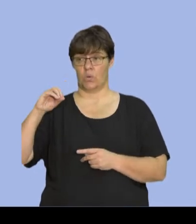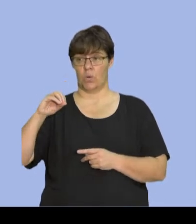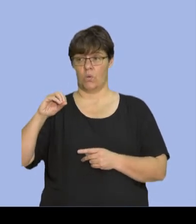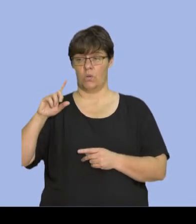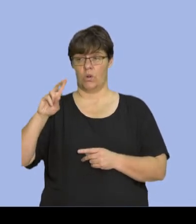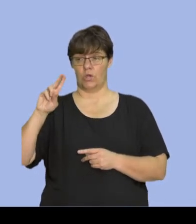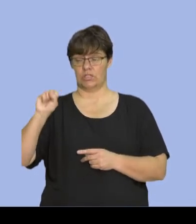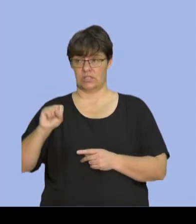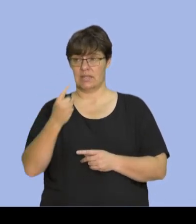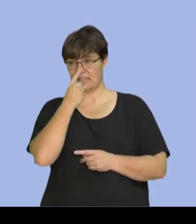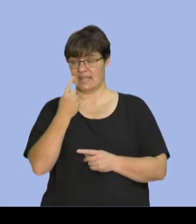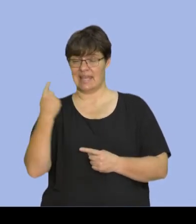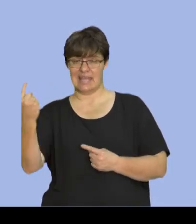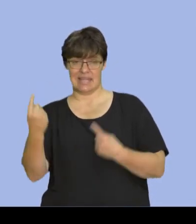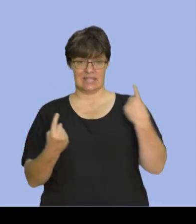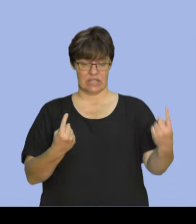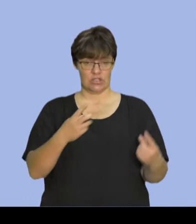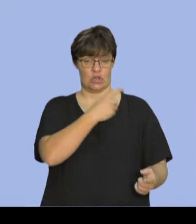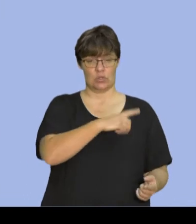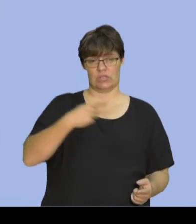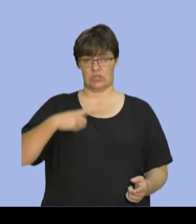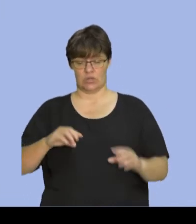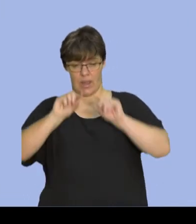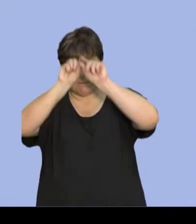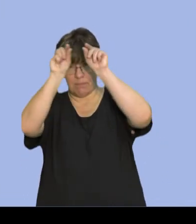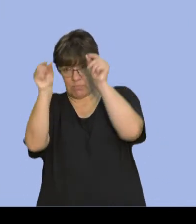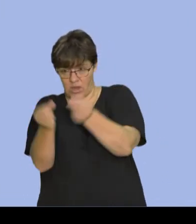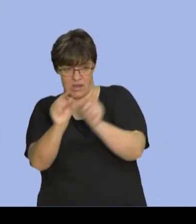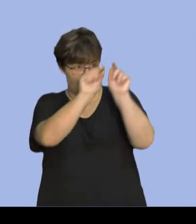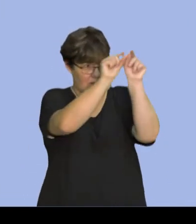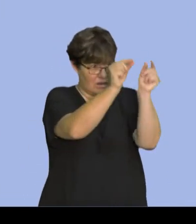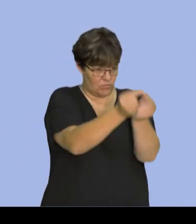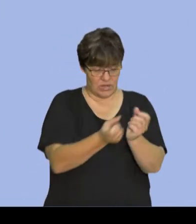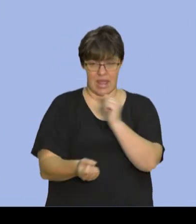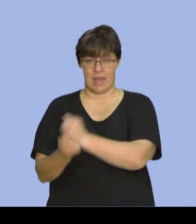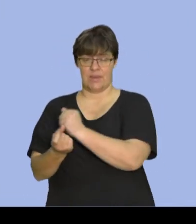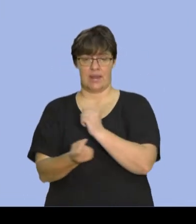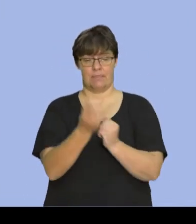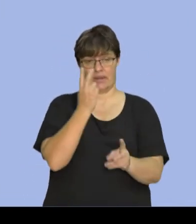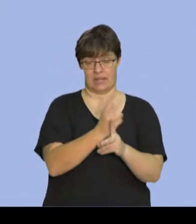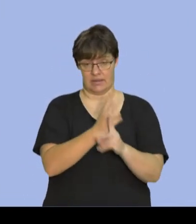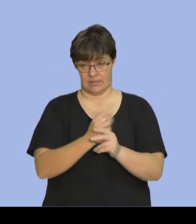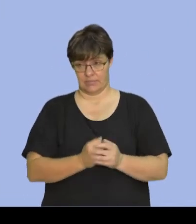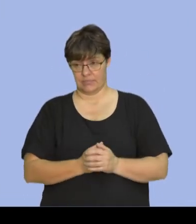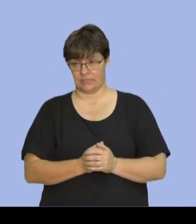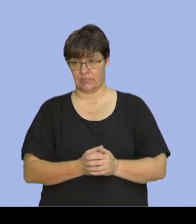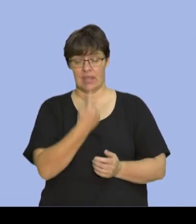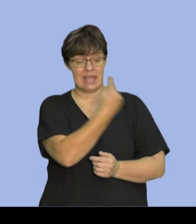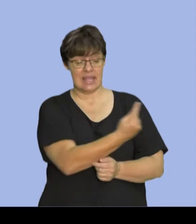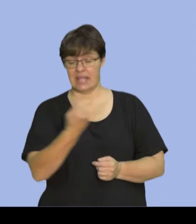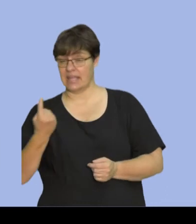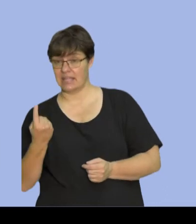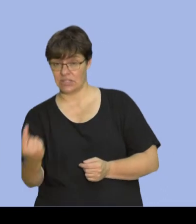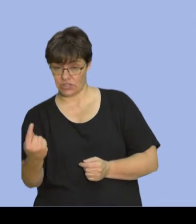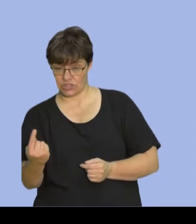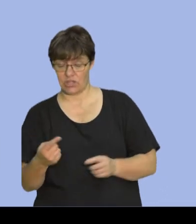so we see the presence of the nuclear membrane forming with the nucleolus reappearing. Each of the daughter cells now